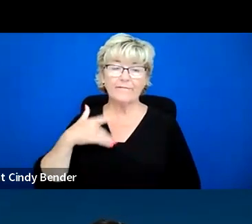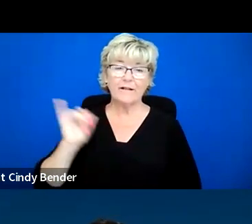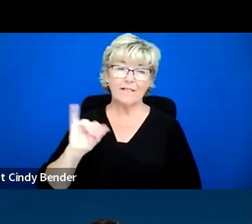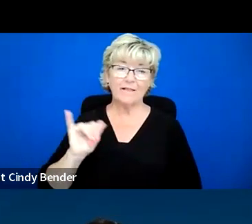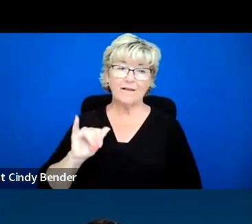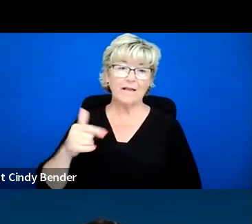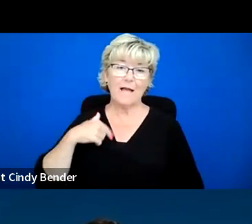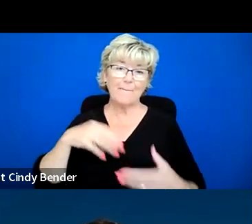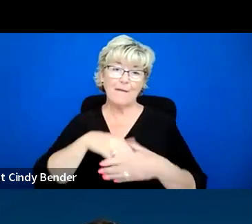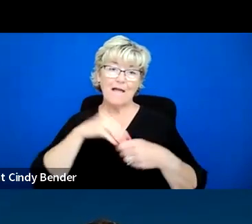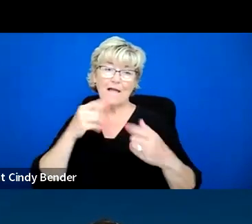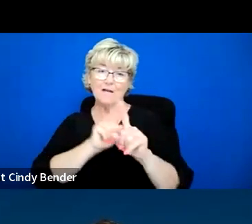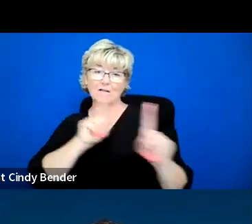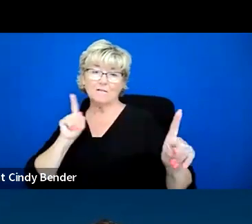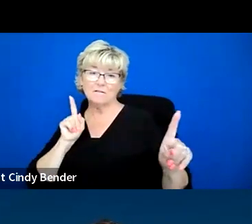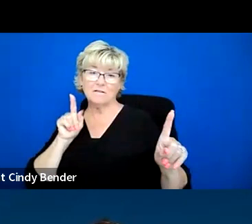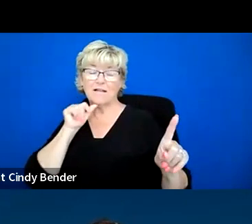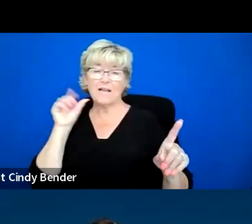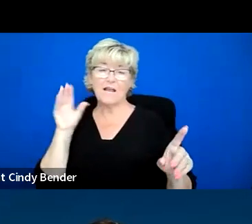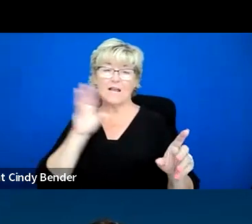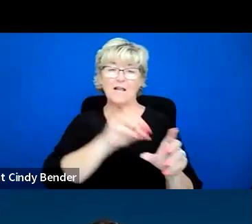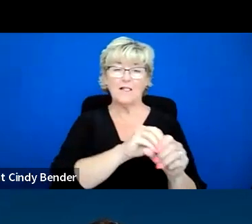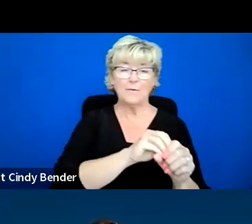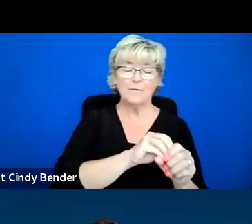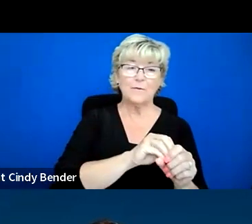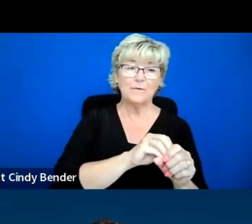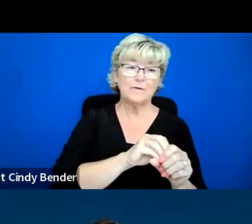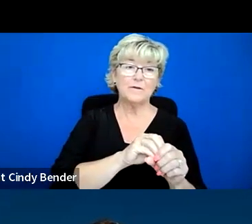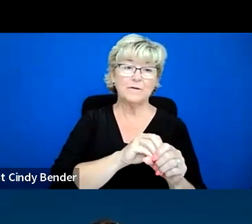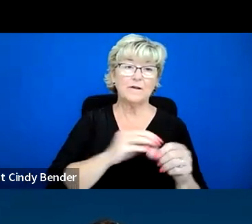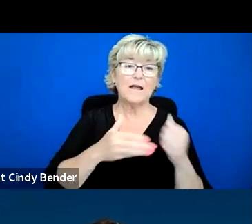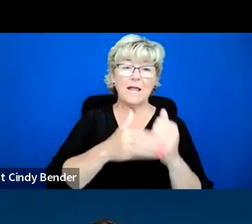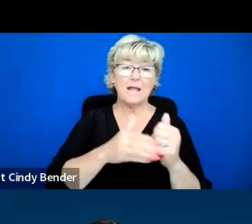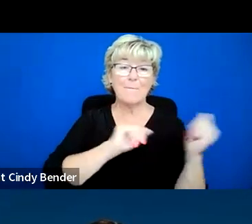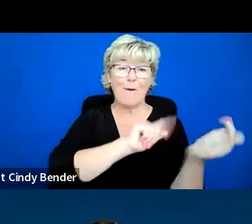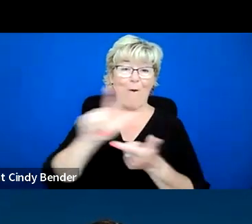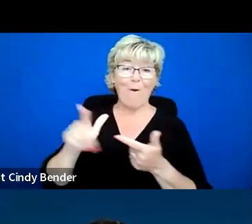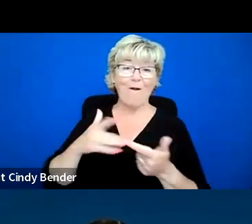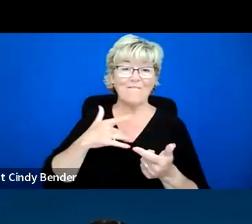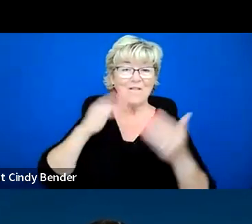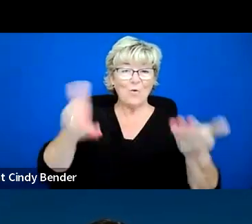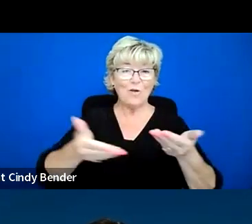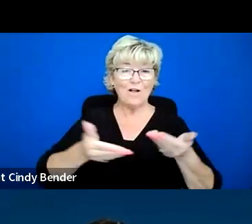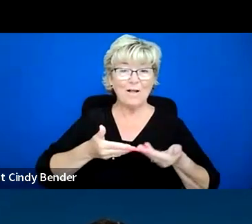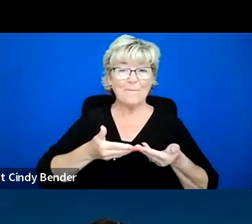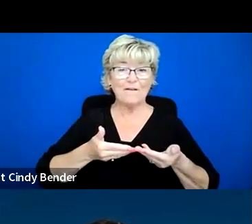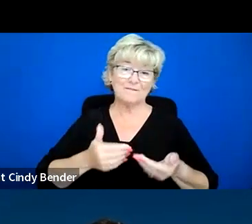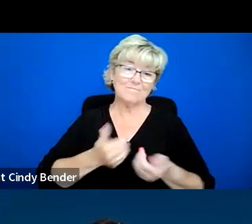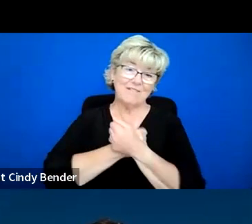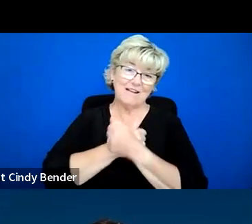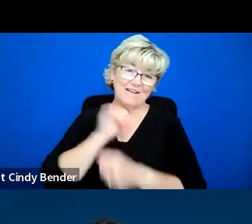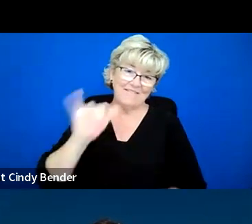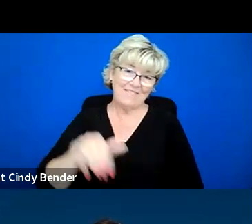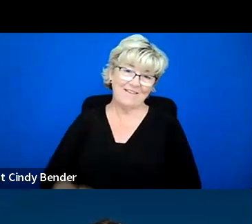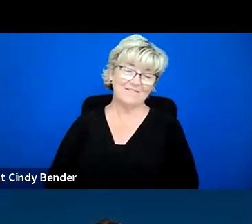an outsider and not included. And I love how that helps everyone feel welcome. I love that.